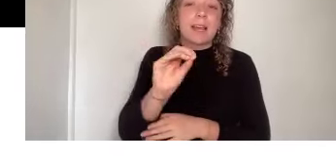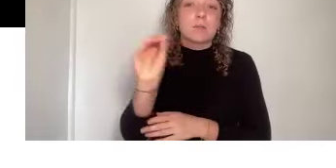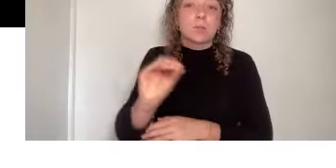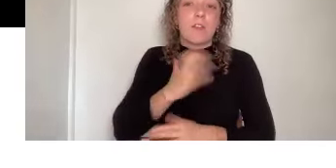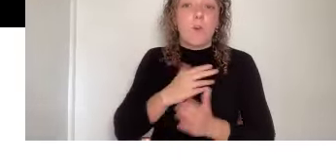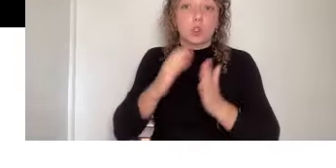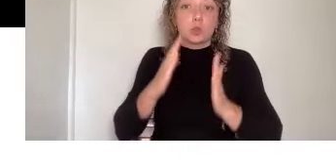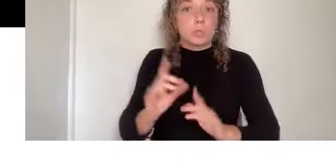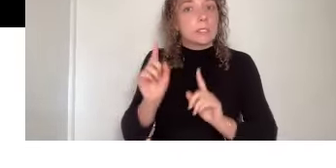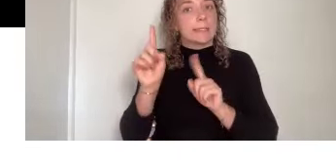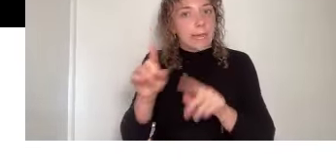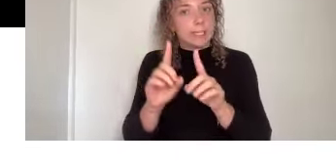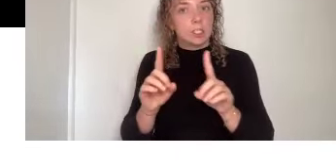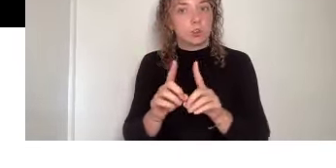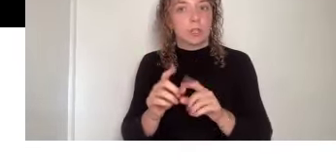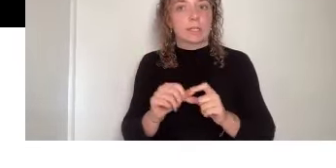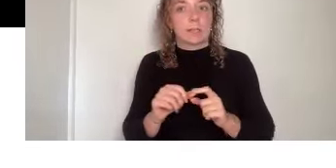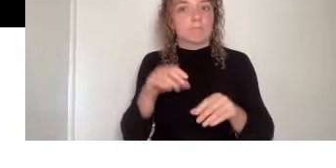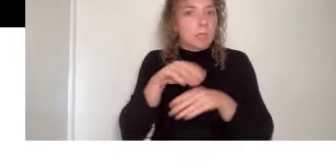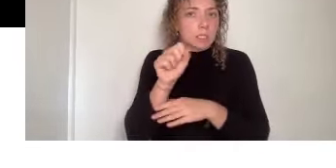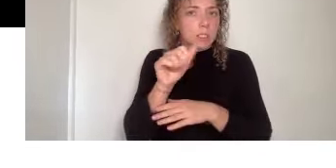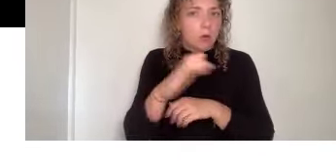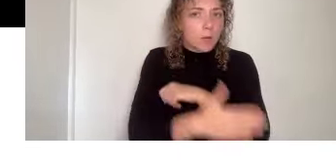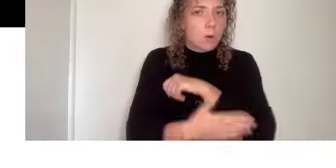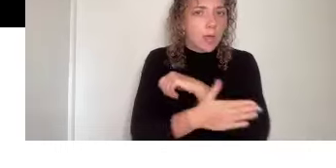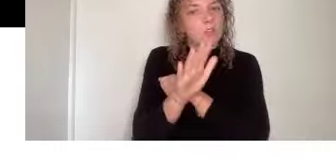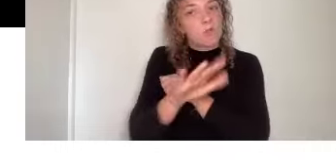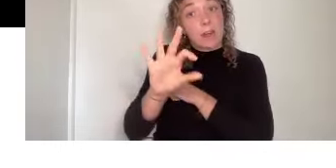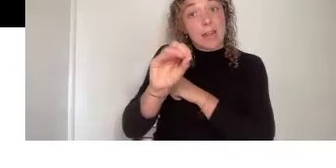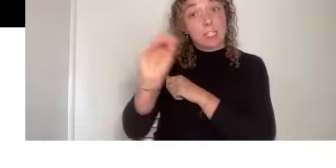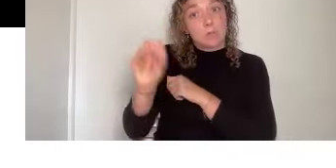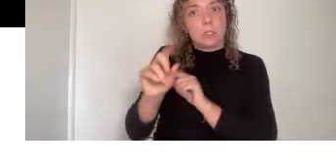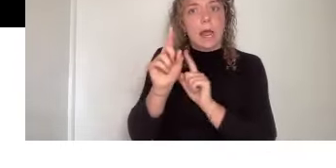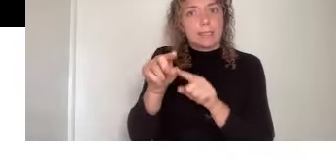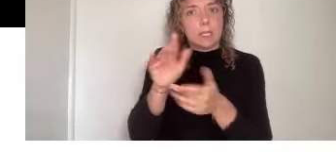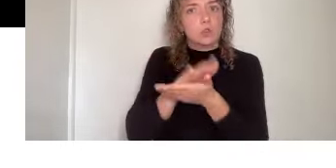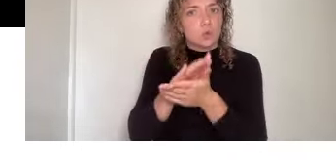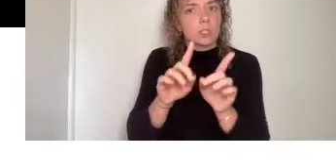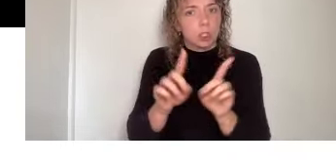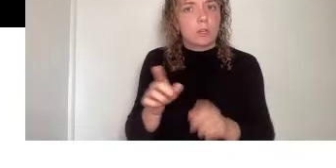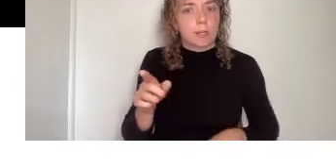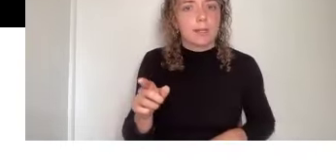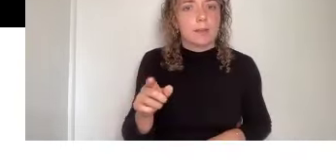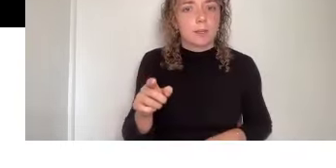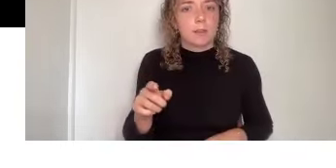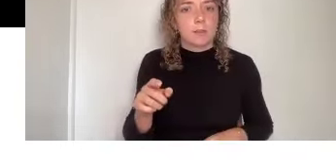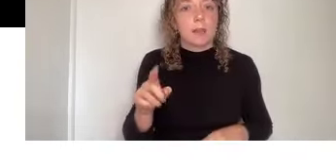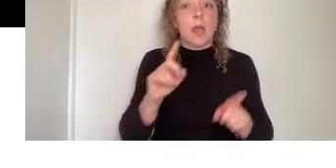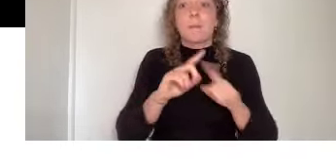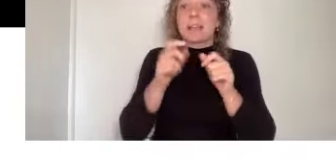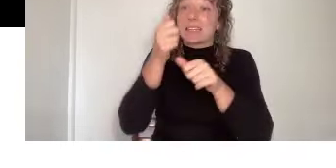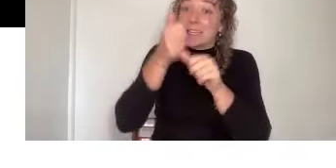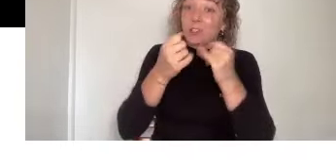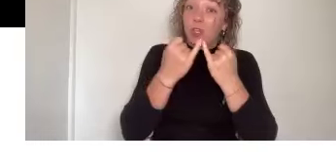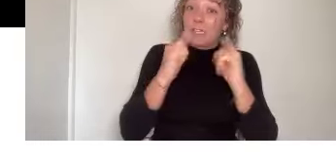attend a district. Okay, students in Sacramento County, about 90% of them attend a school district. But each independent